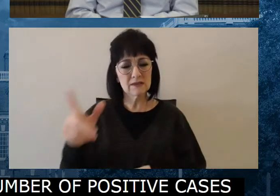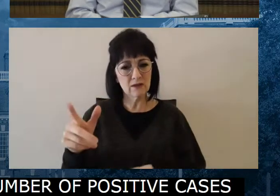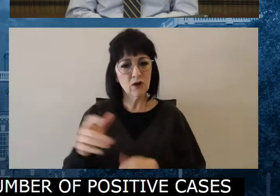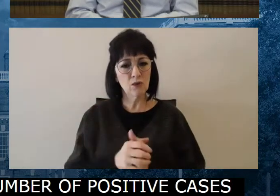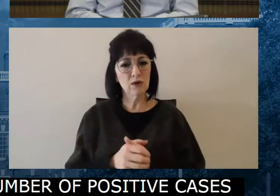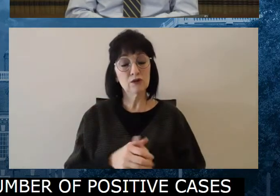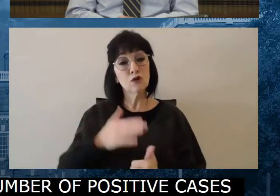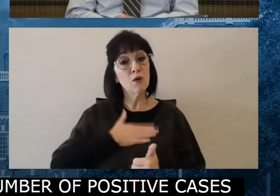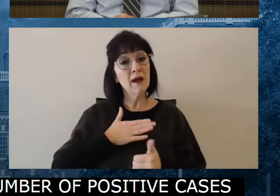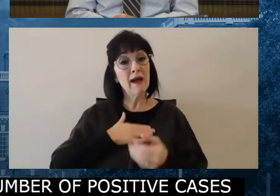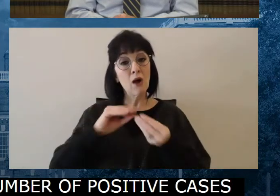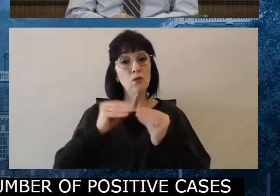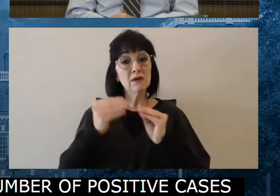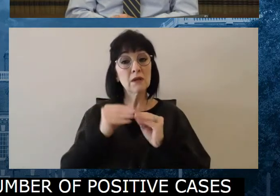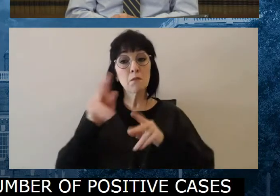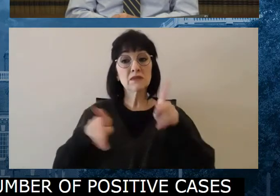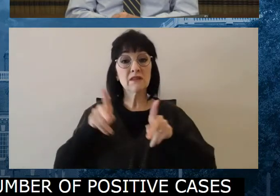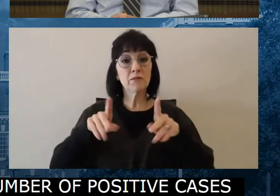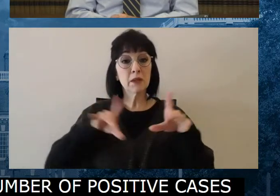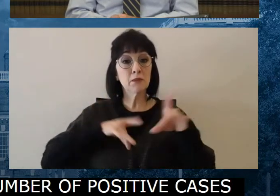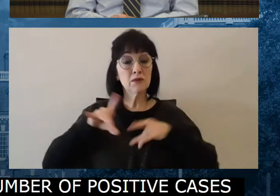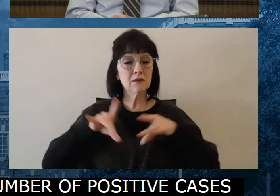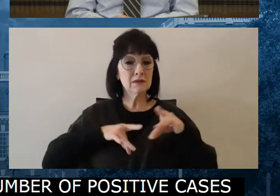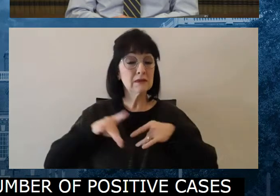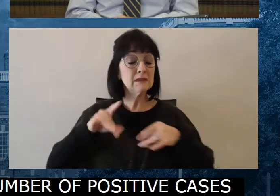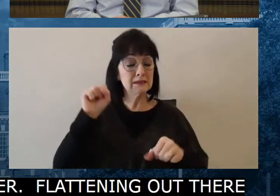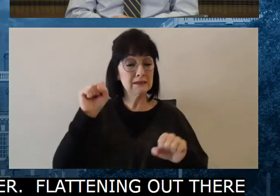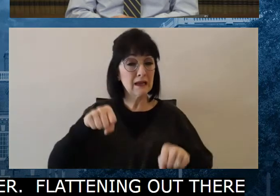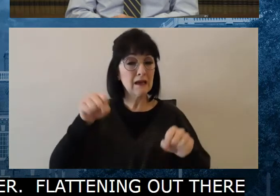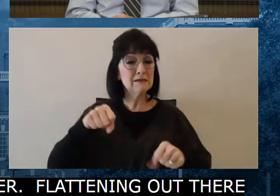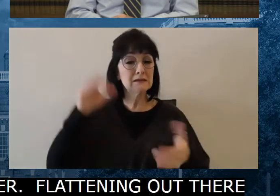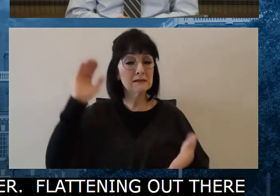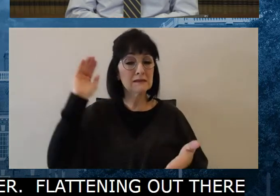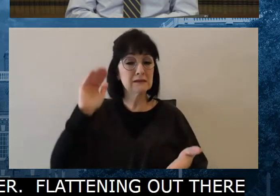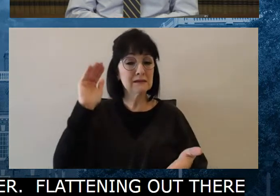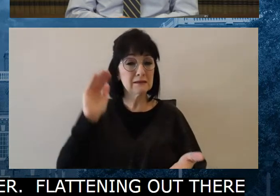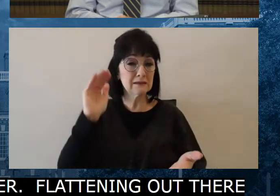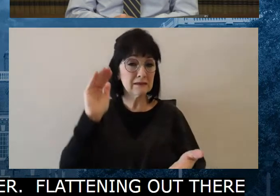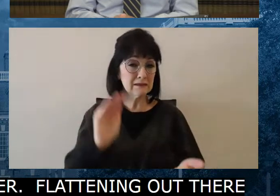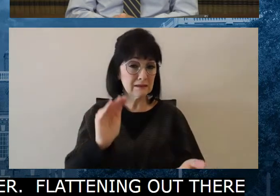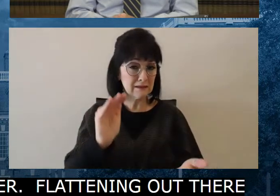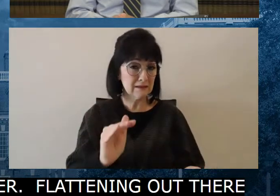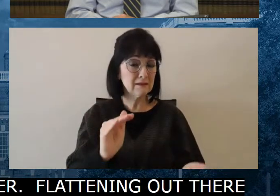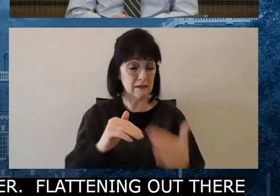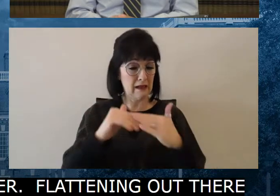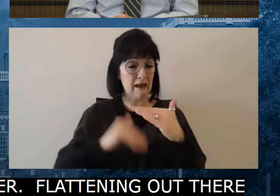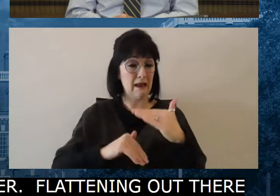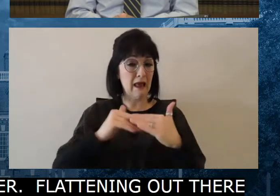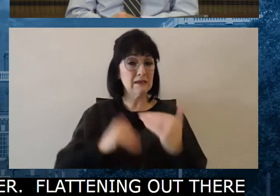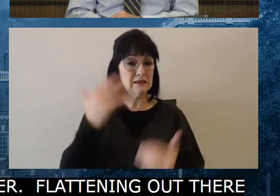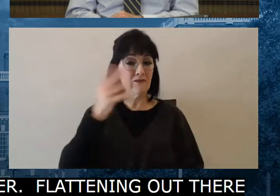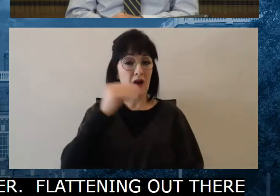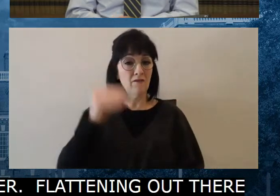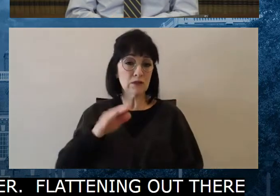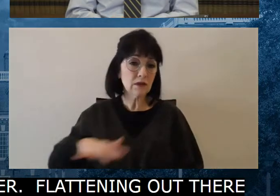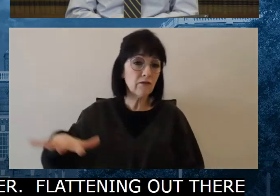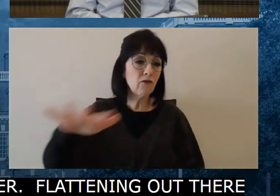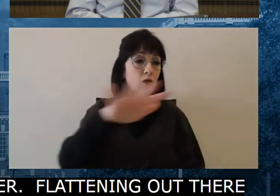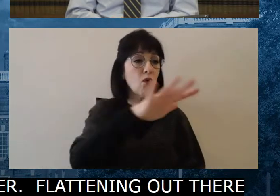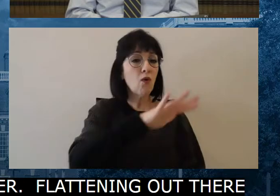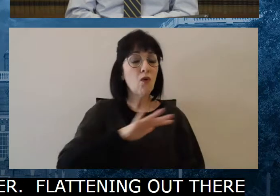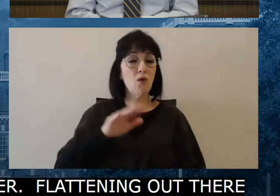to continue to wear a mask. Percent positive is under 5%. Part of that is we're continue to